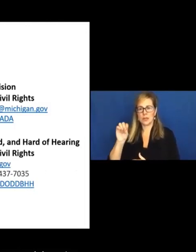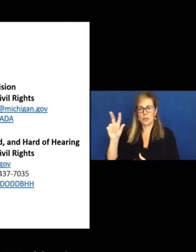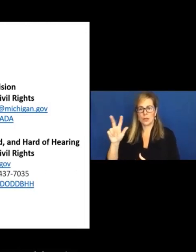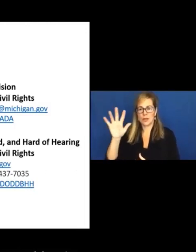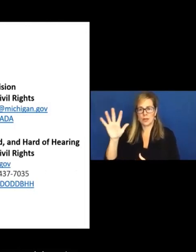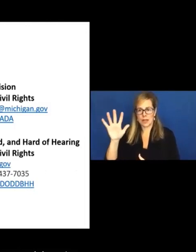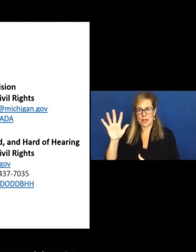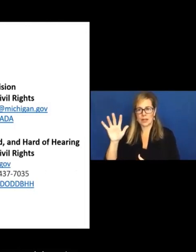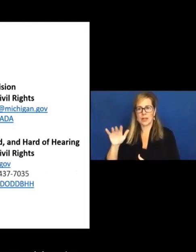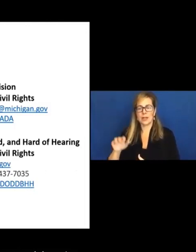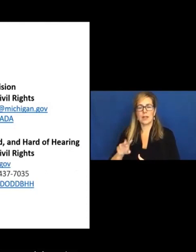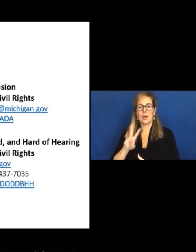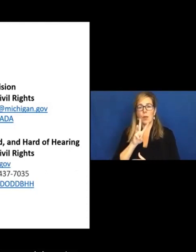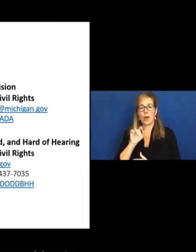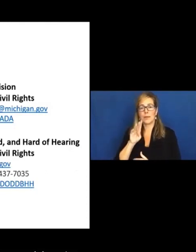313-437-7035. Website